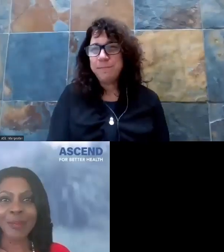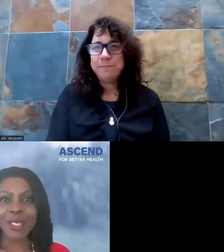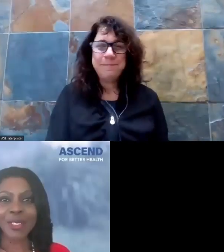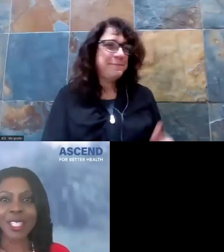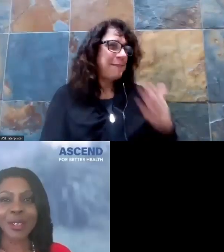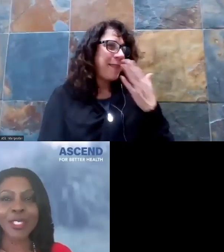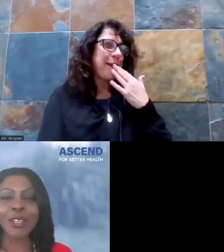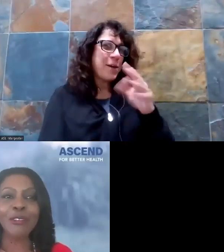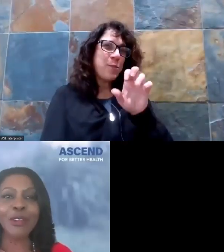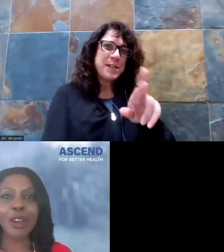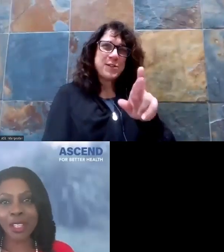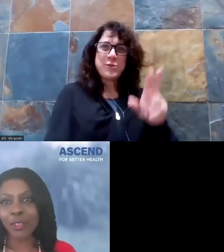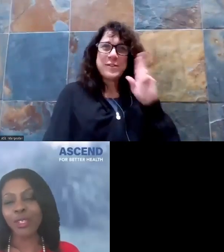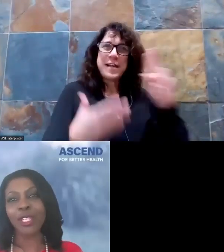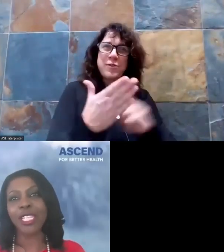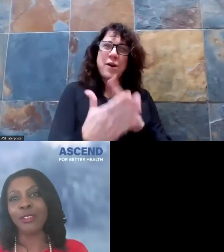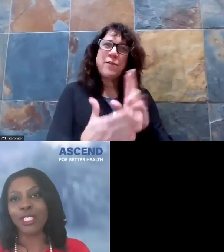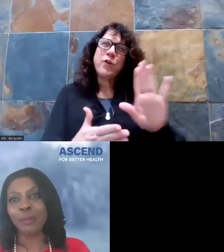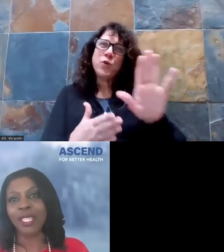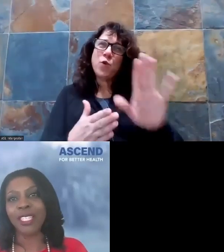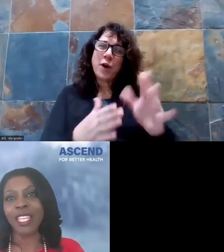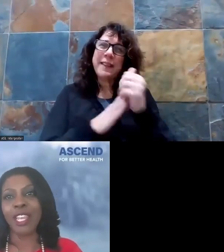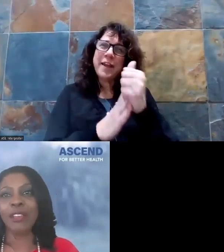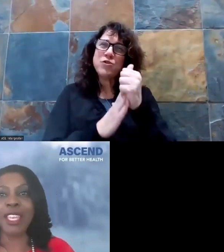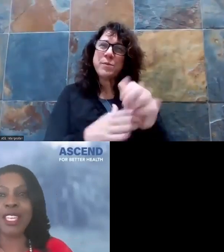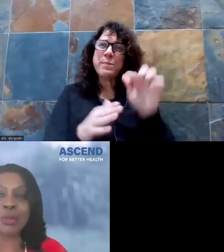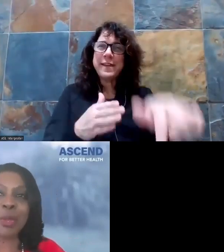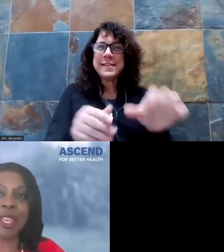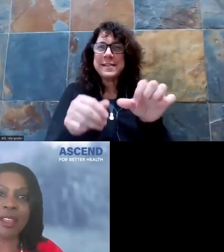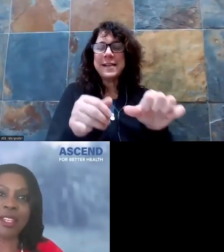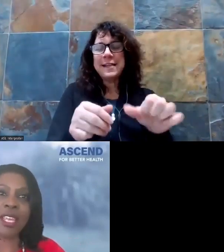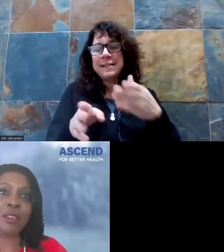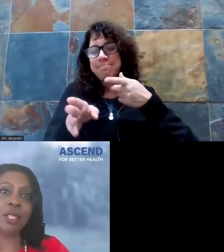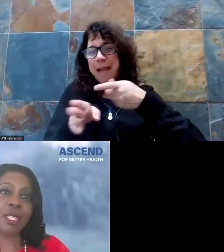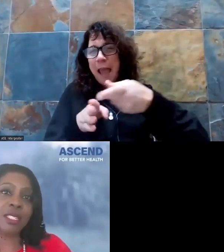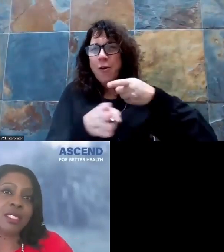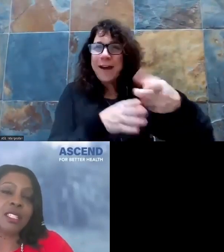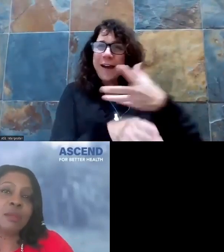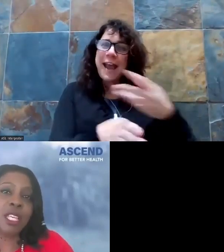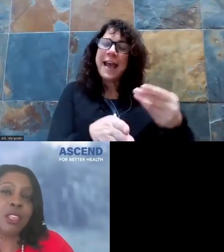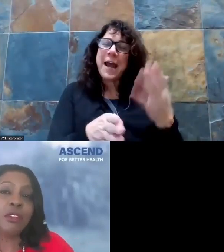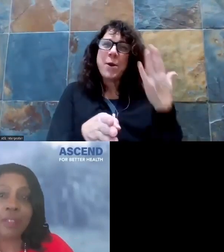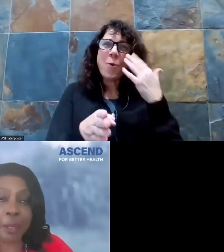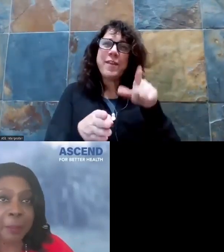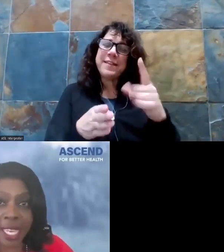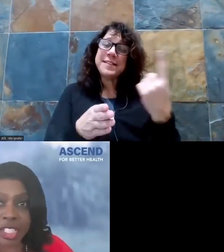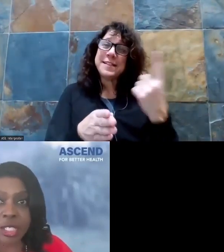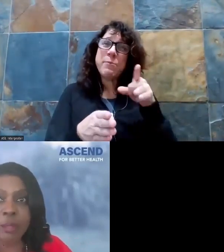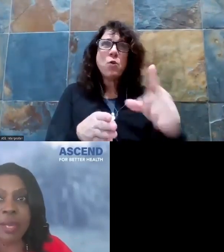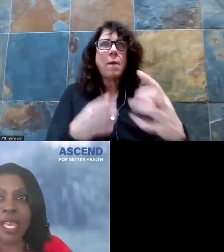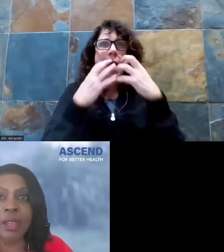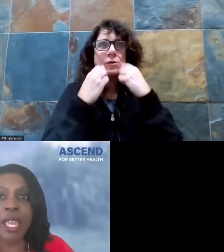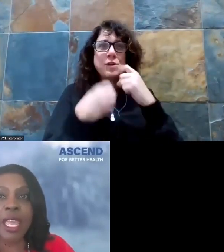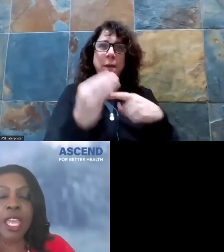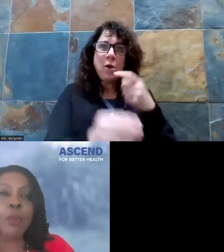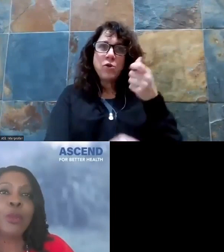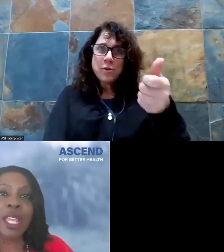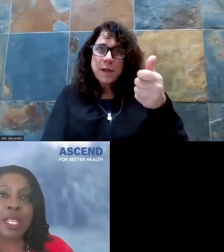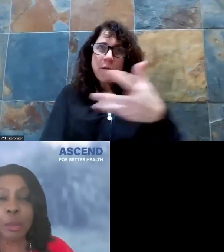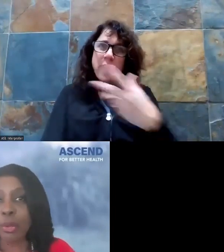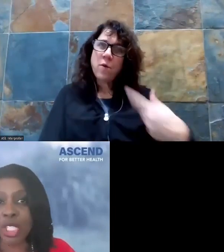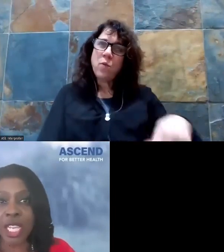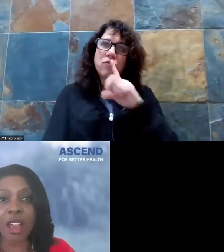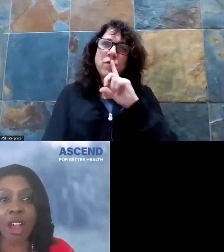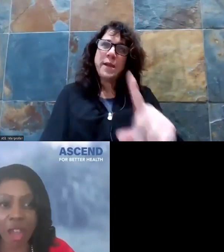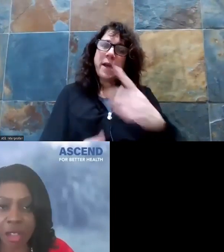Thank you, Mr. Secretary, for all of your leadership in this area as well. And I know that this is something that you're very passionate about, and we